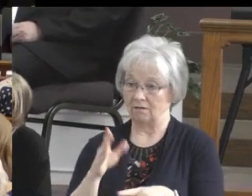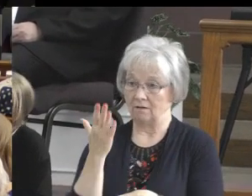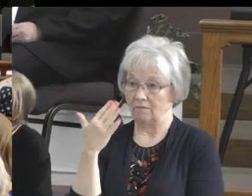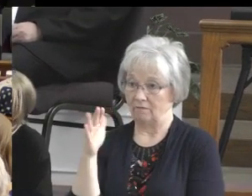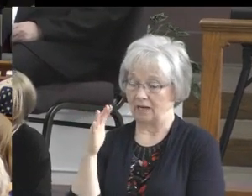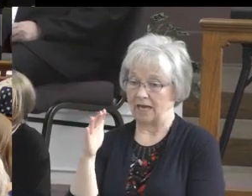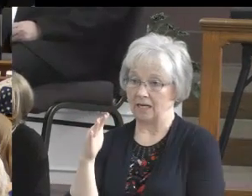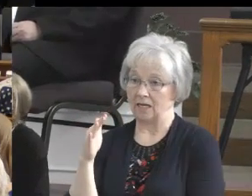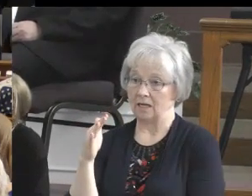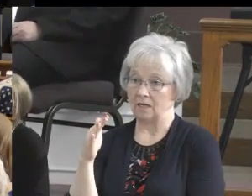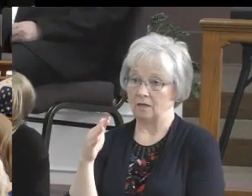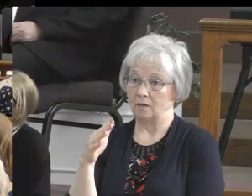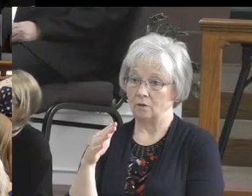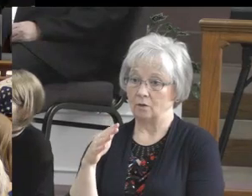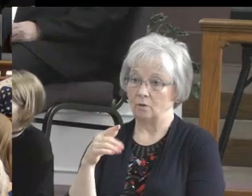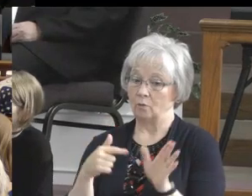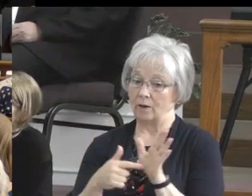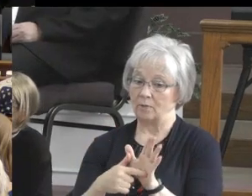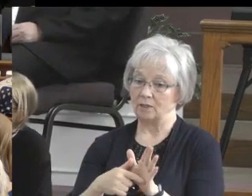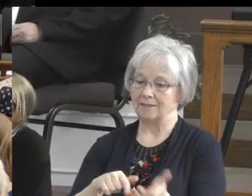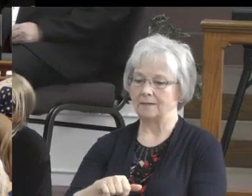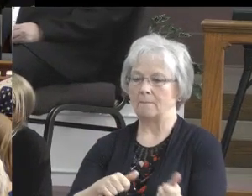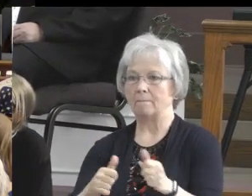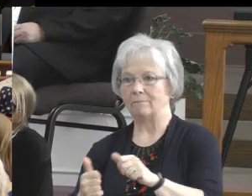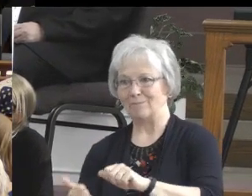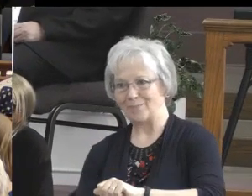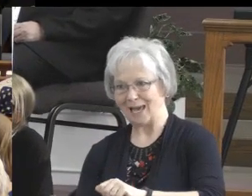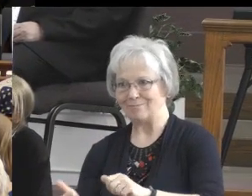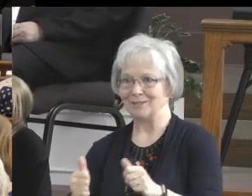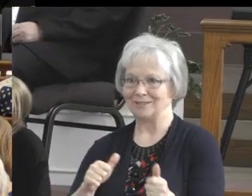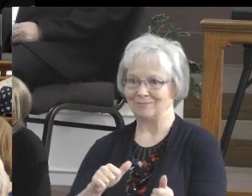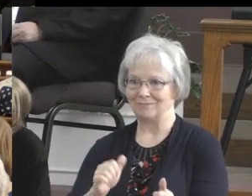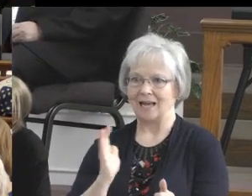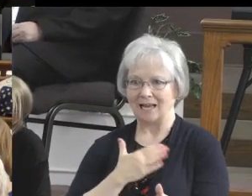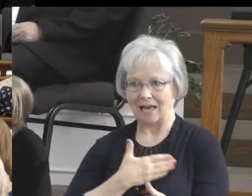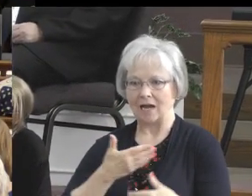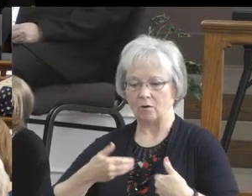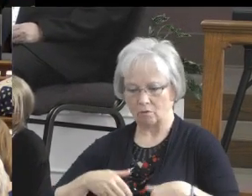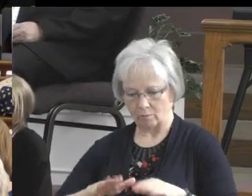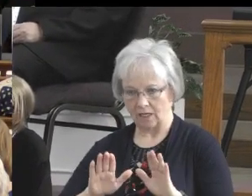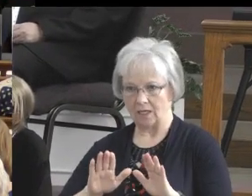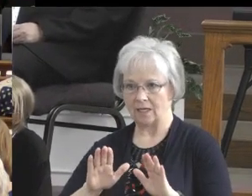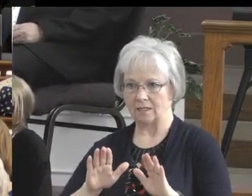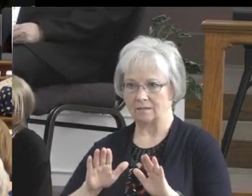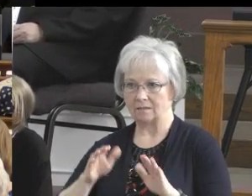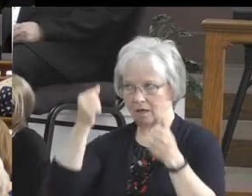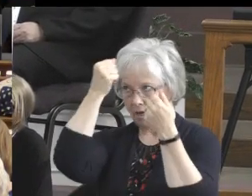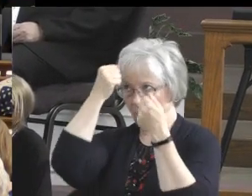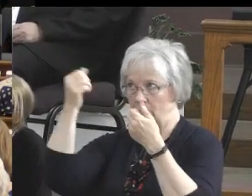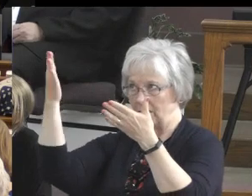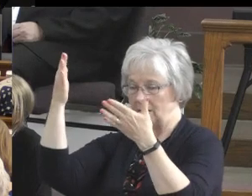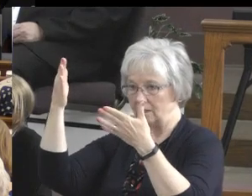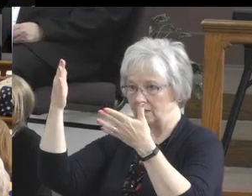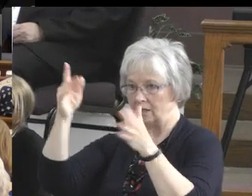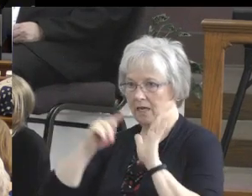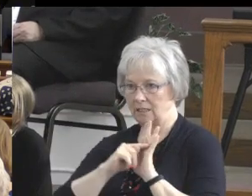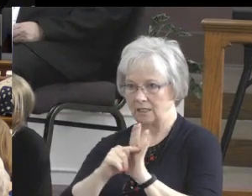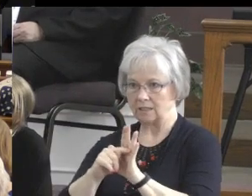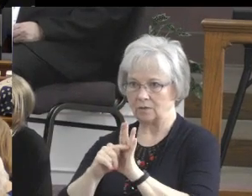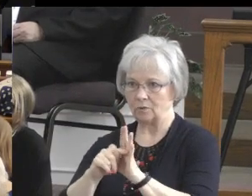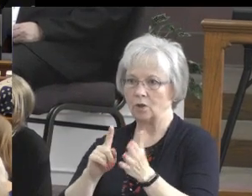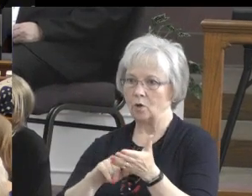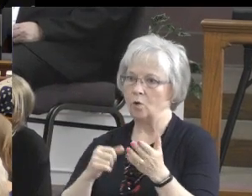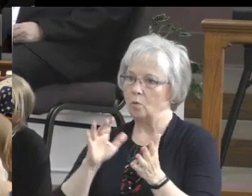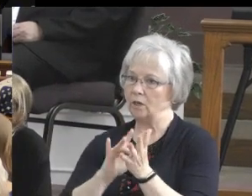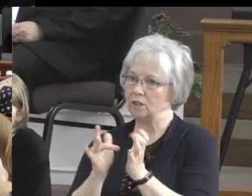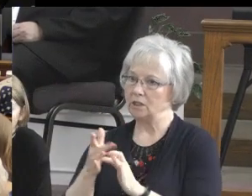represent baptism, our obedience and testimony of what Jesus has done in our lives. And then the white